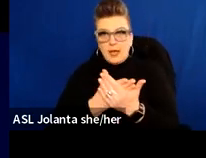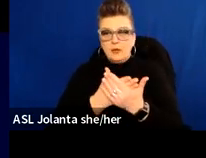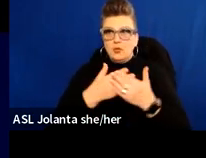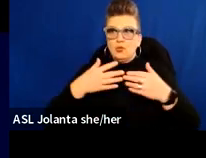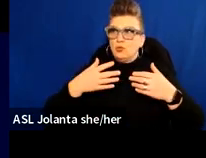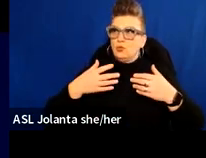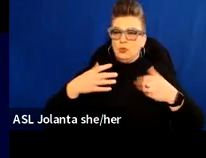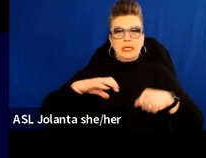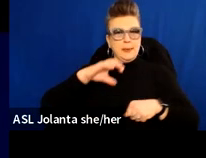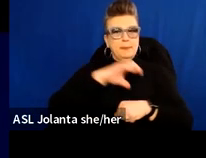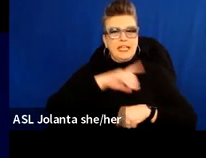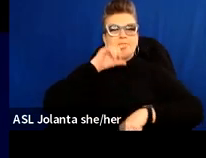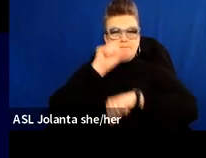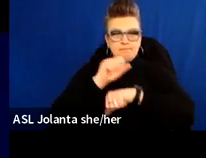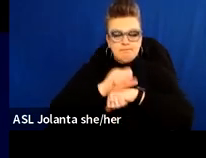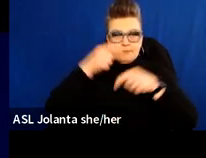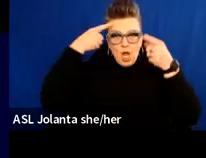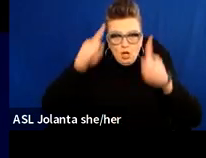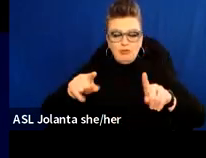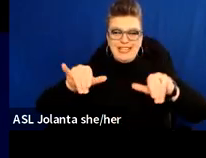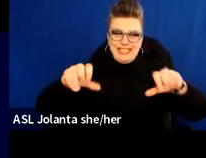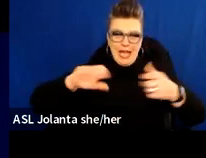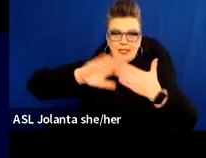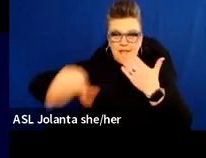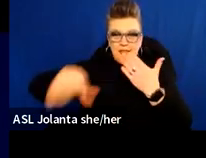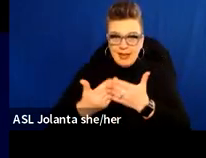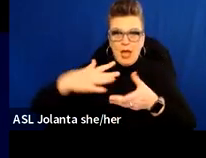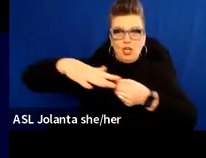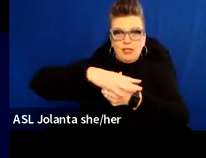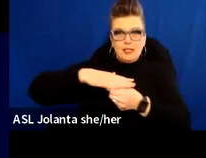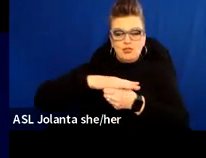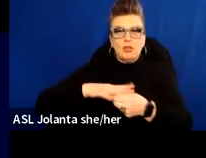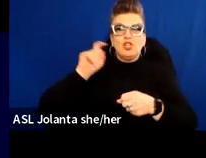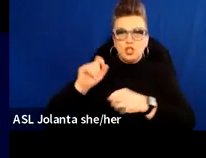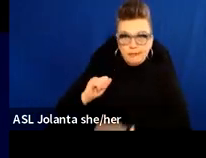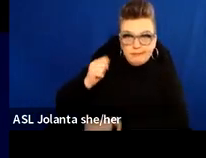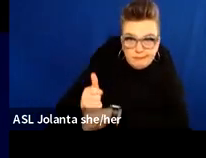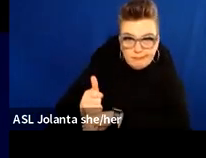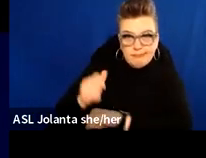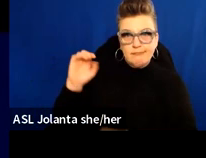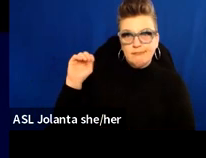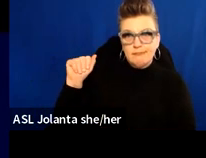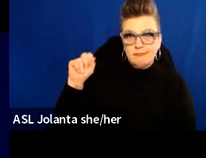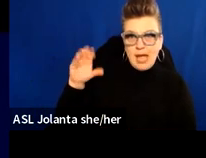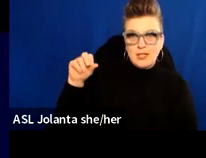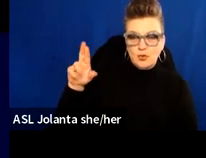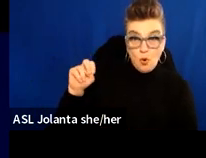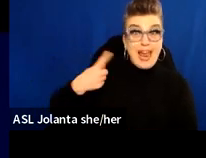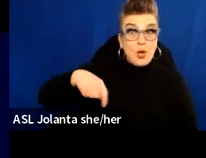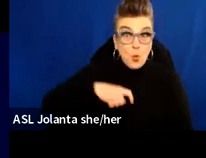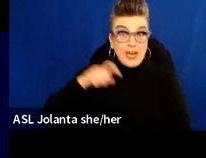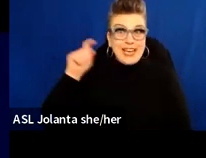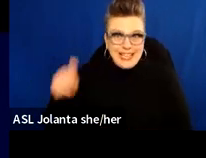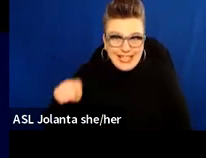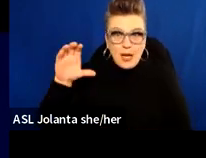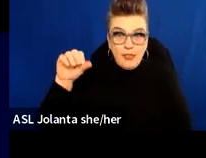in across the entire district and we really felt that that was the absolute core we needed no pun intended to